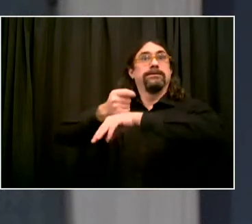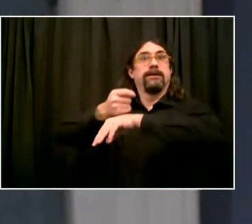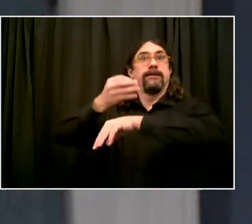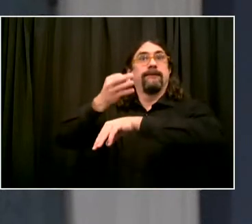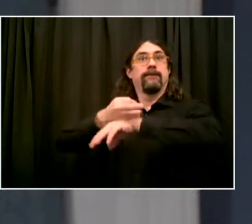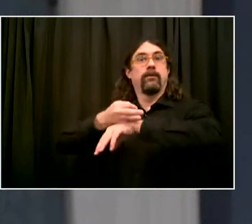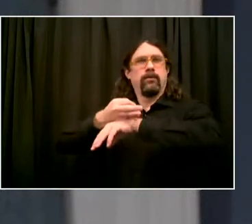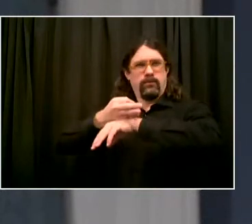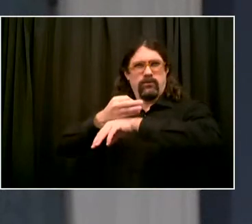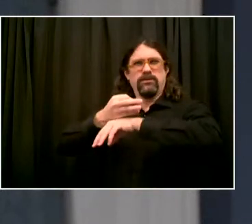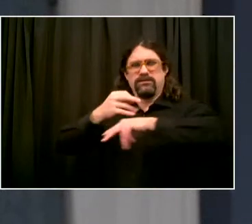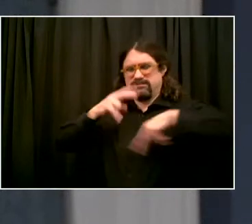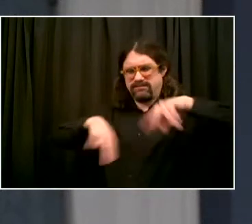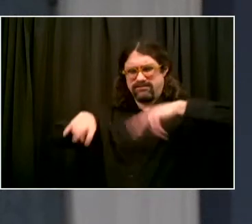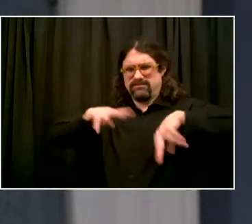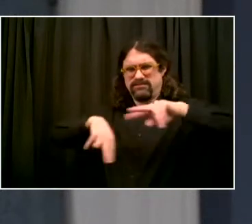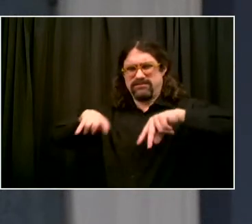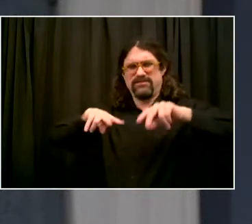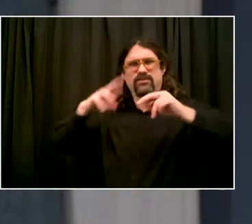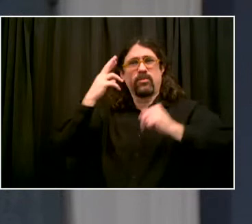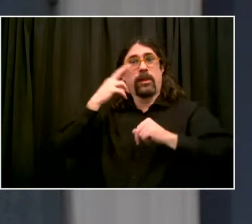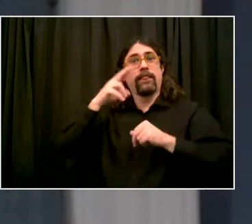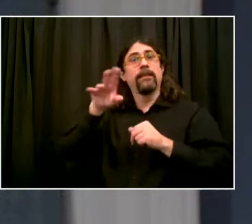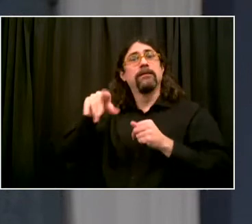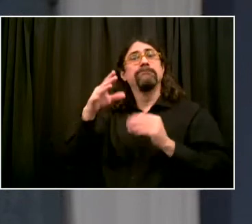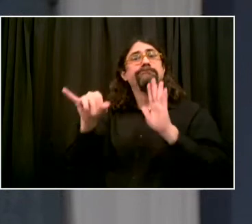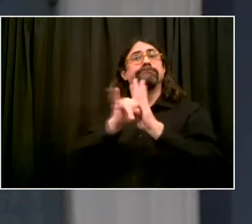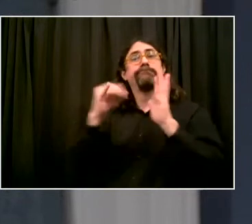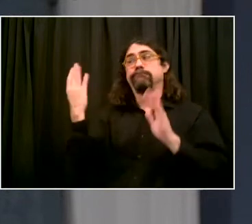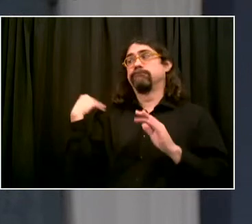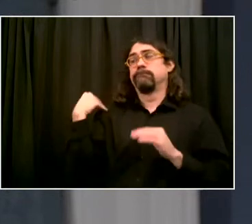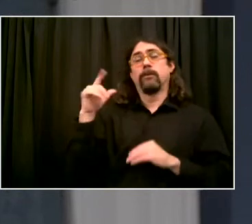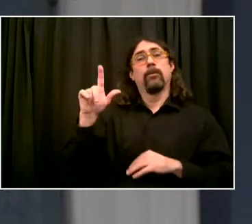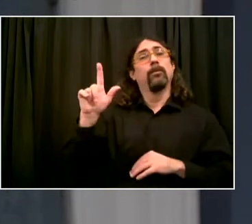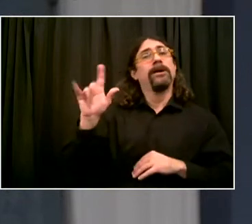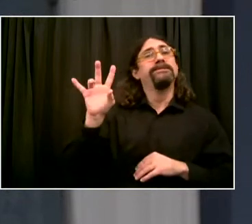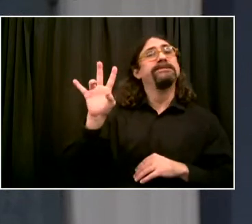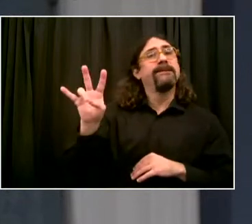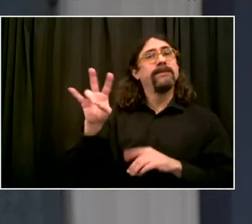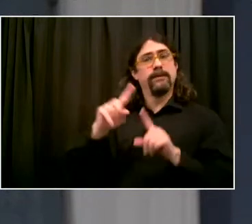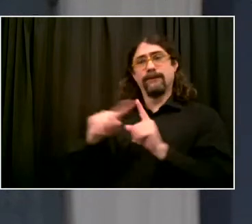set of neighborhoods that represent many with the deepest equity burdens.